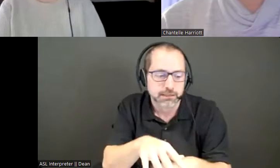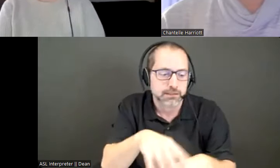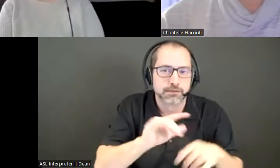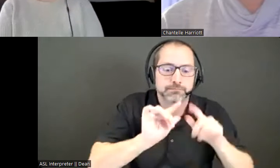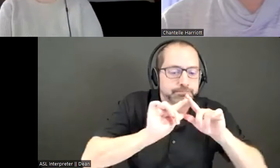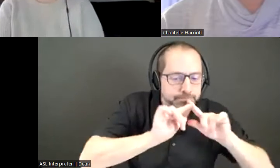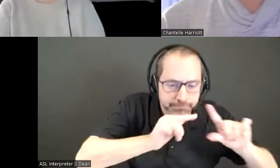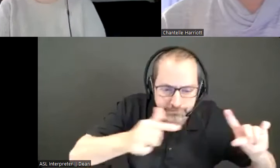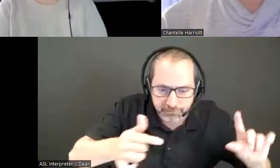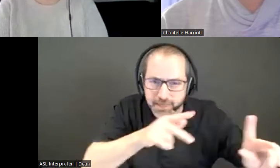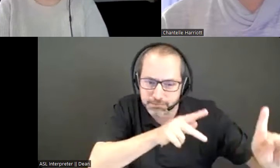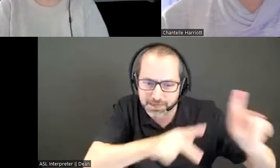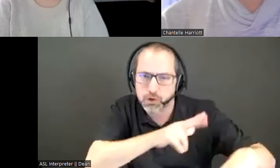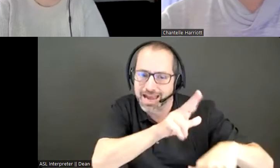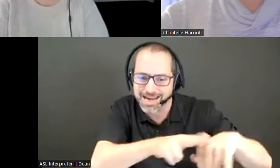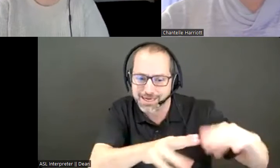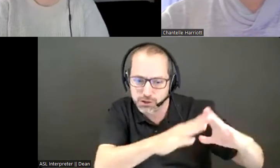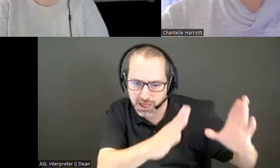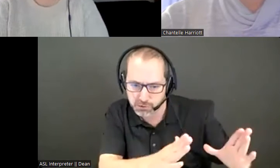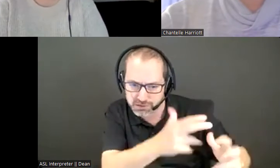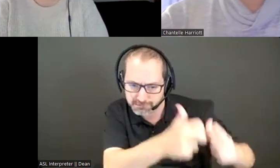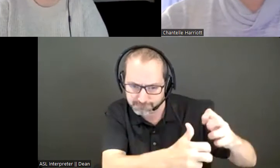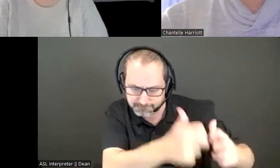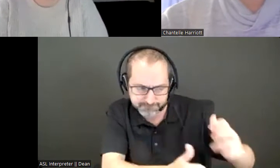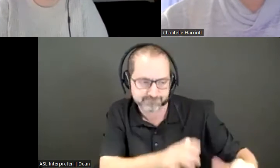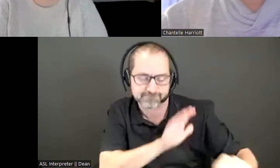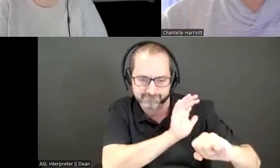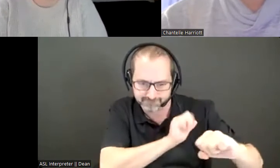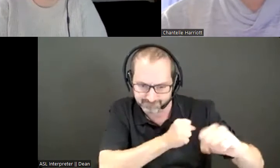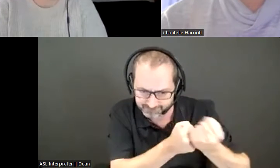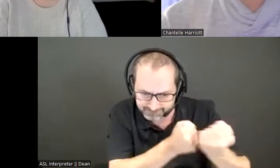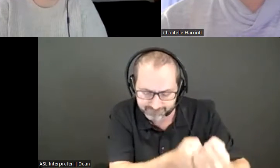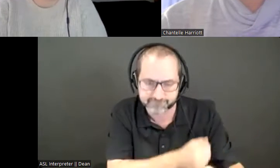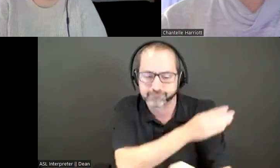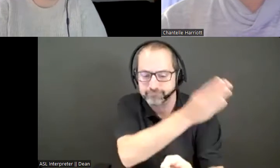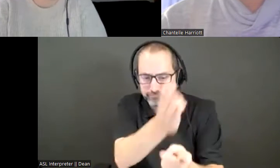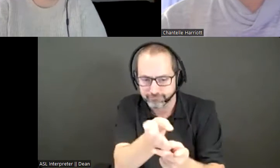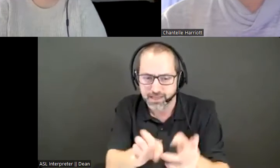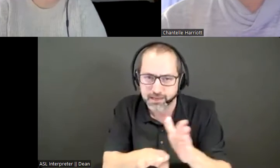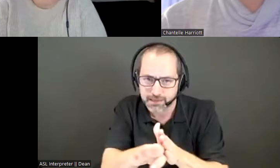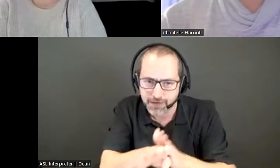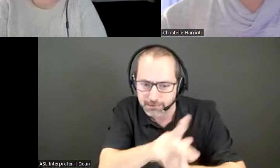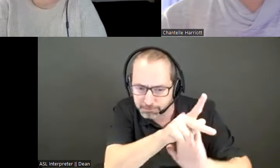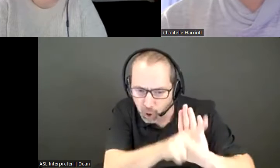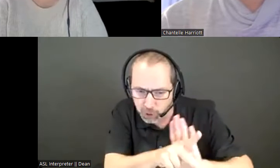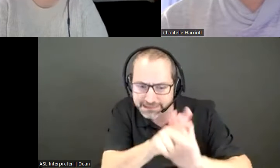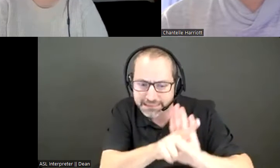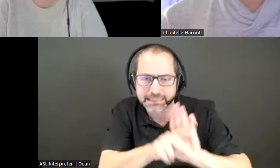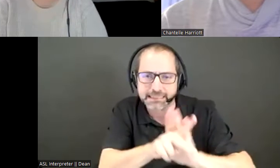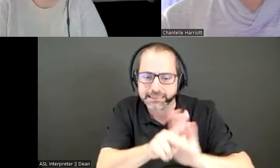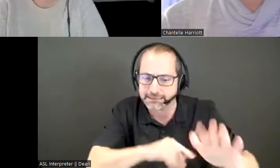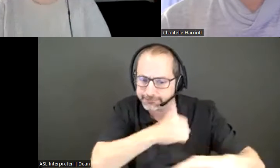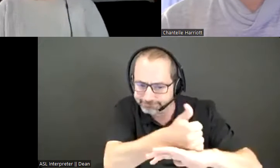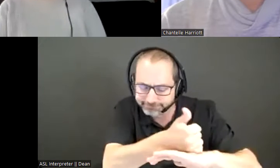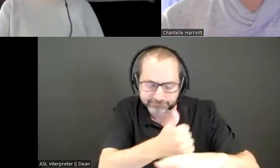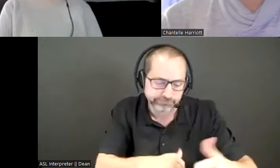LGBTQIA+ national housing solutions. She has helped to the development of policy formulations, and